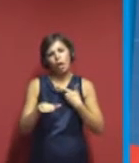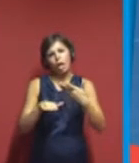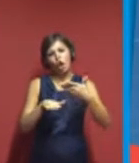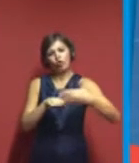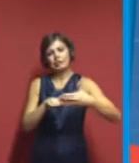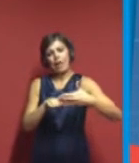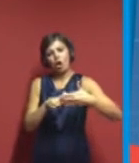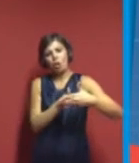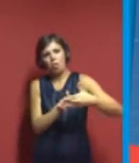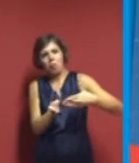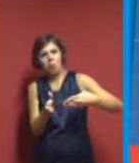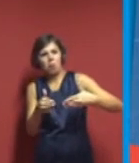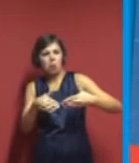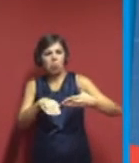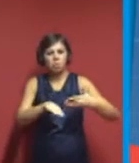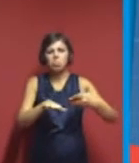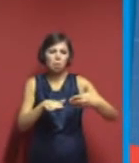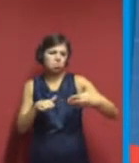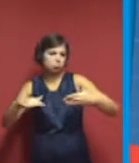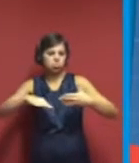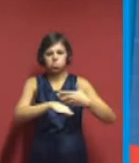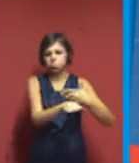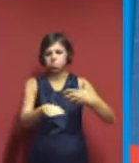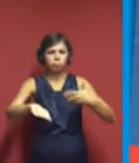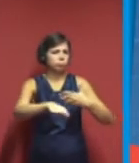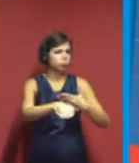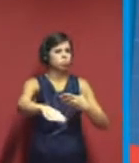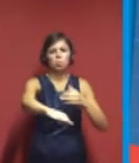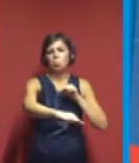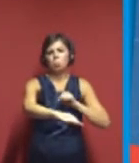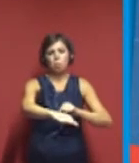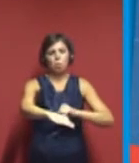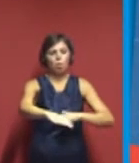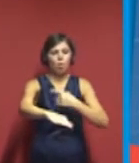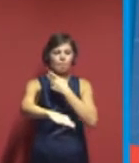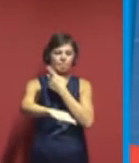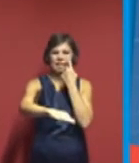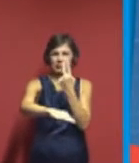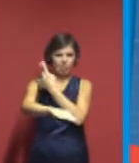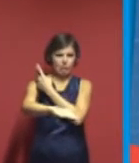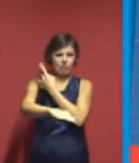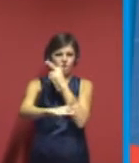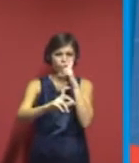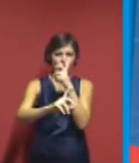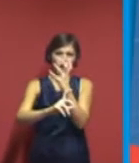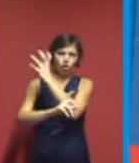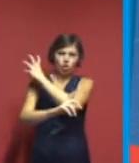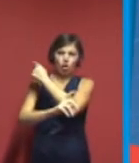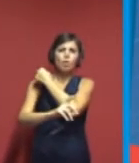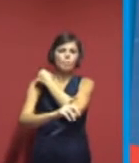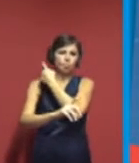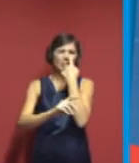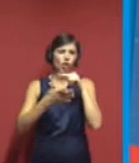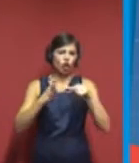3D LiDAR of $200 one. The technology, it is quite different with Velodin one because the